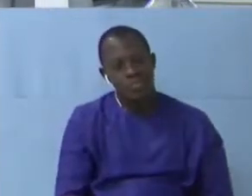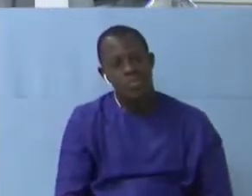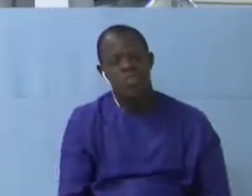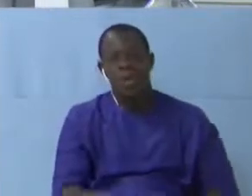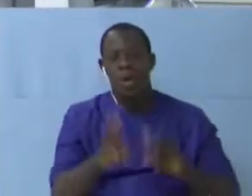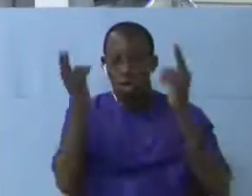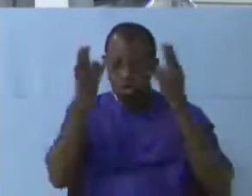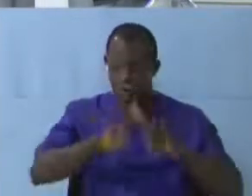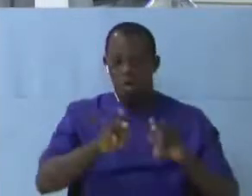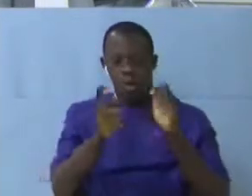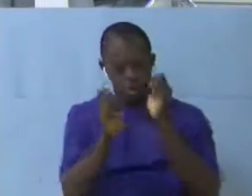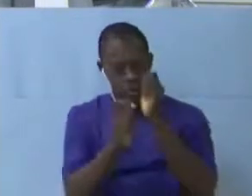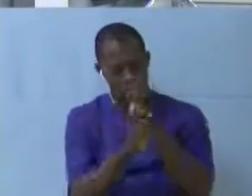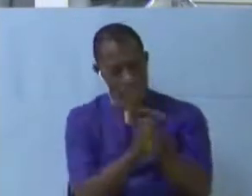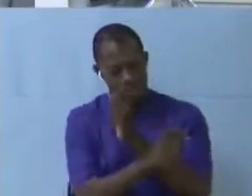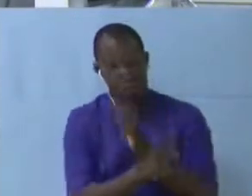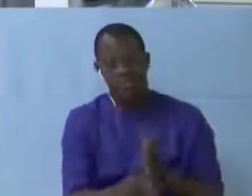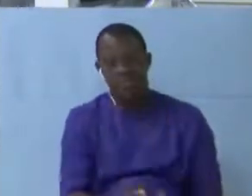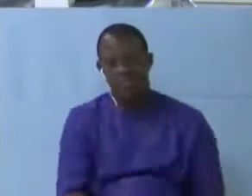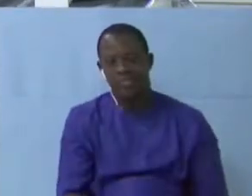Law reform.